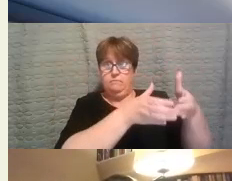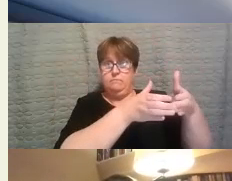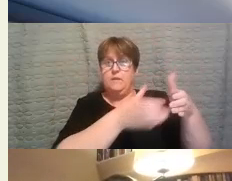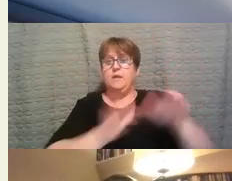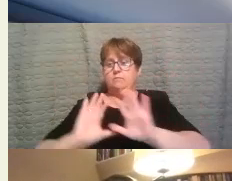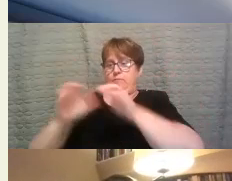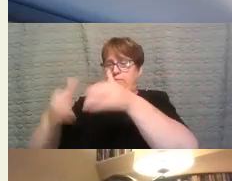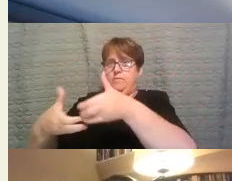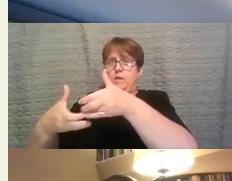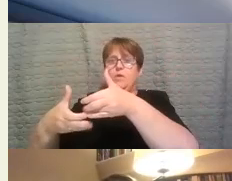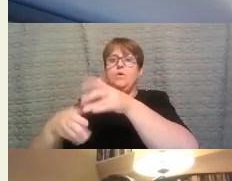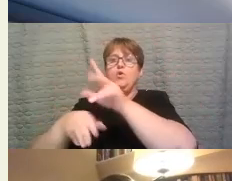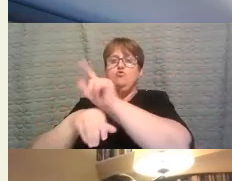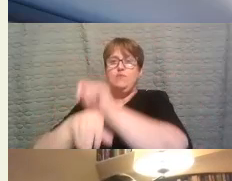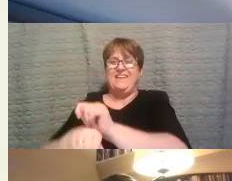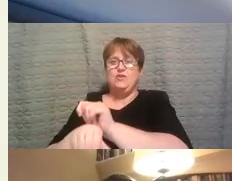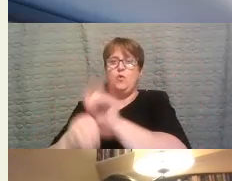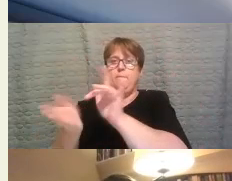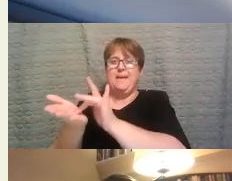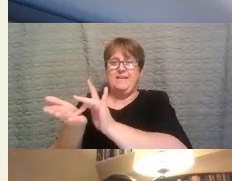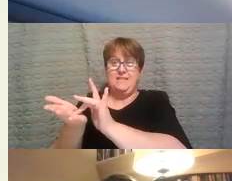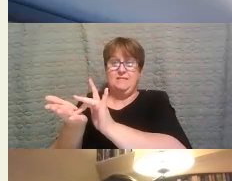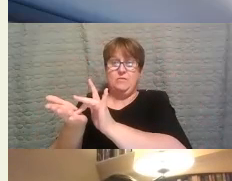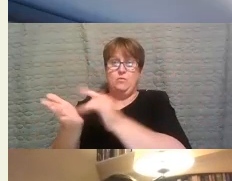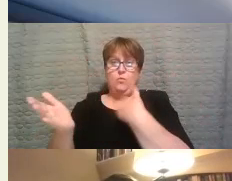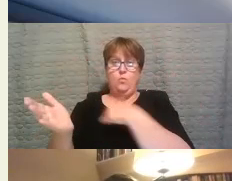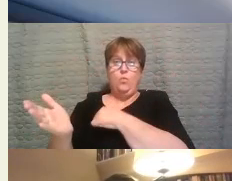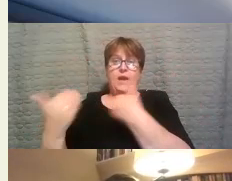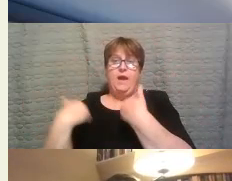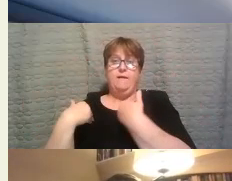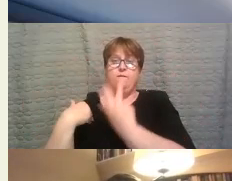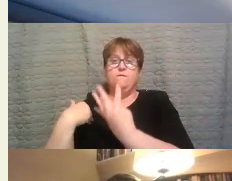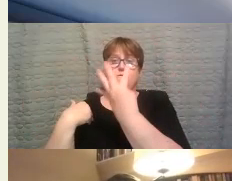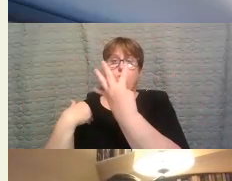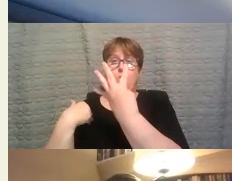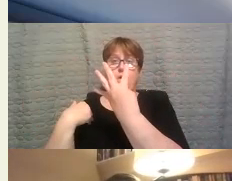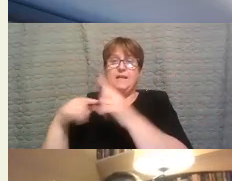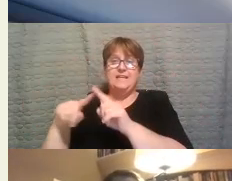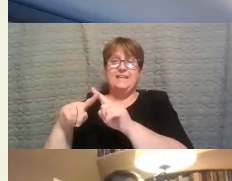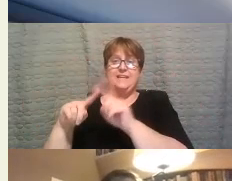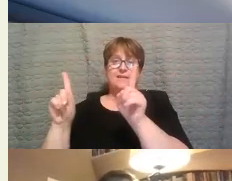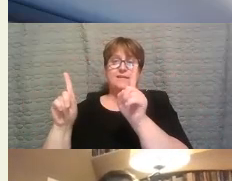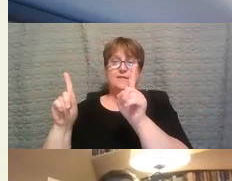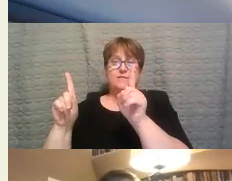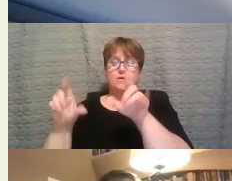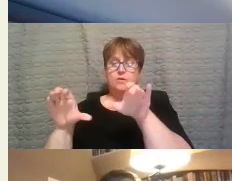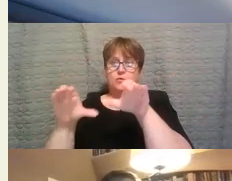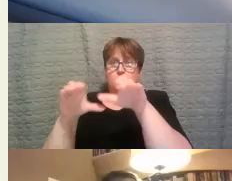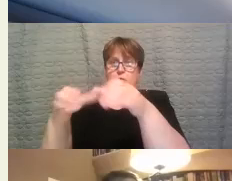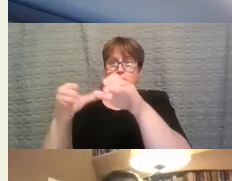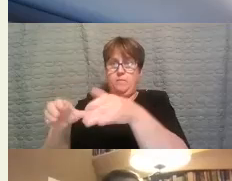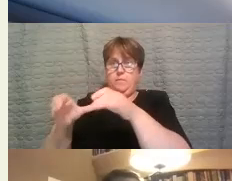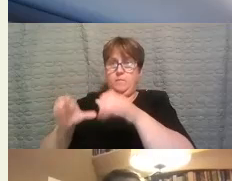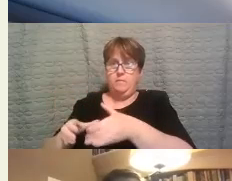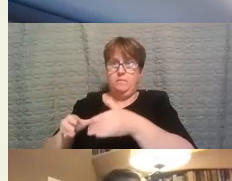have at least four different group